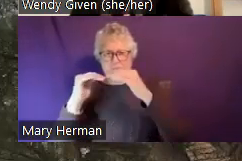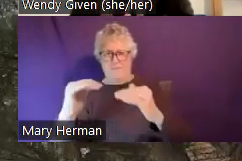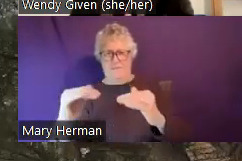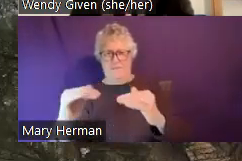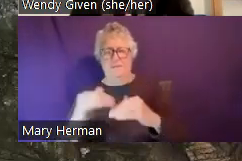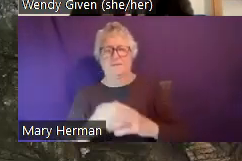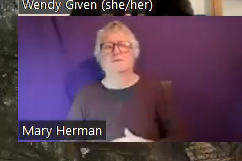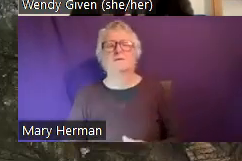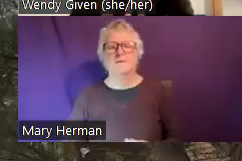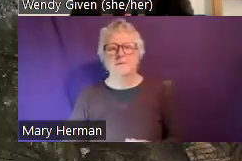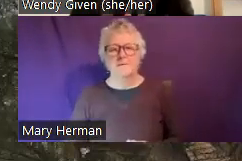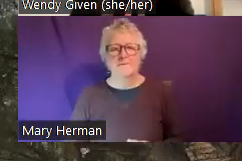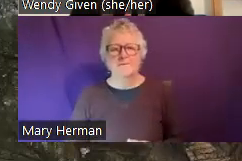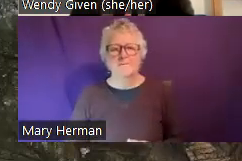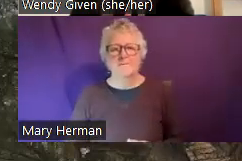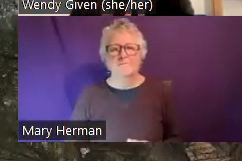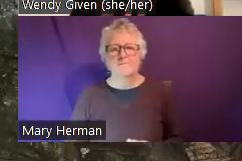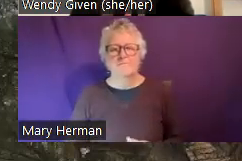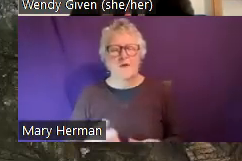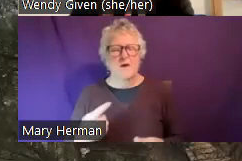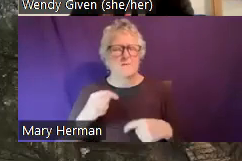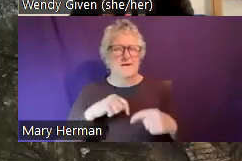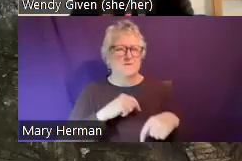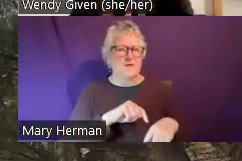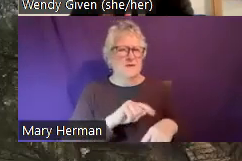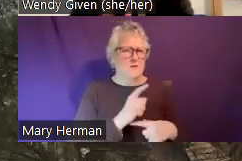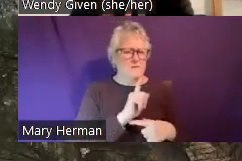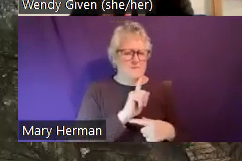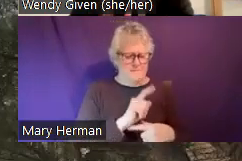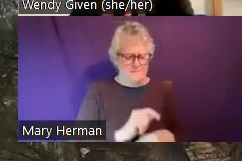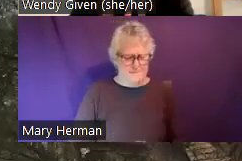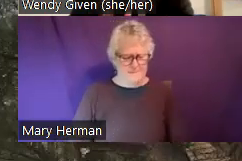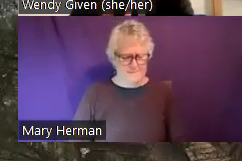I'll go back to that in a second.